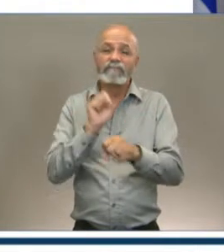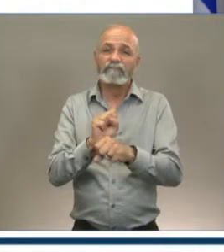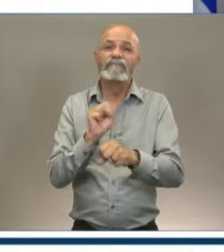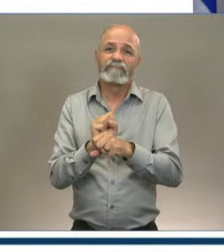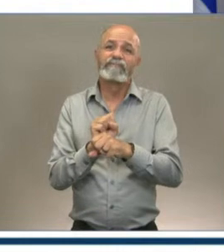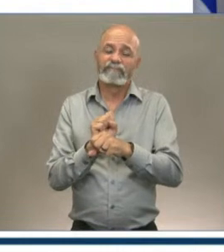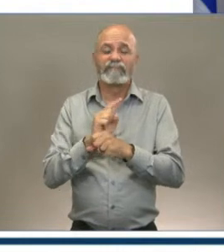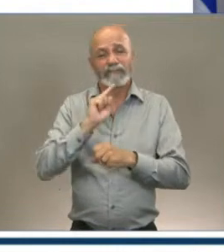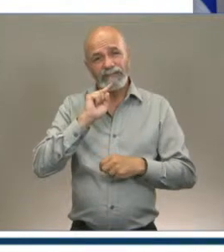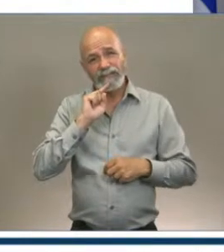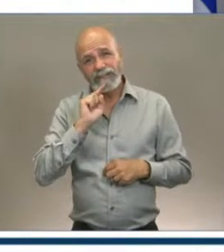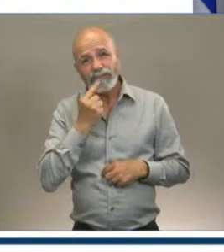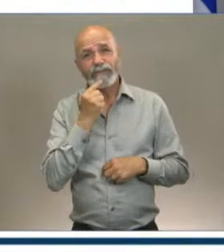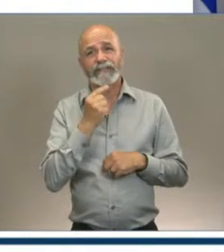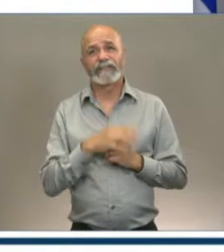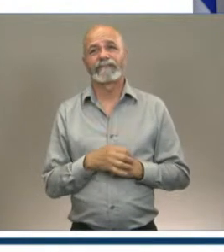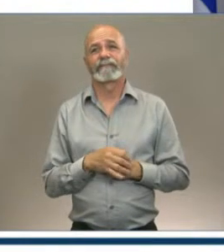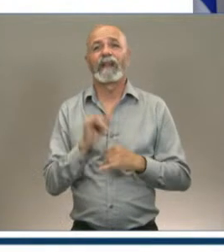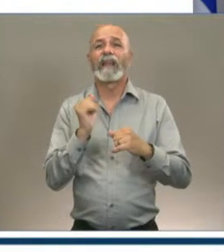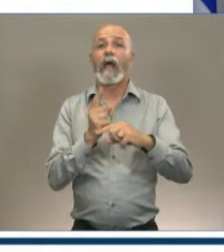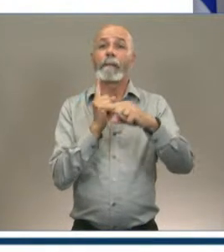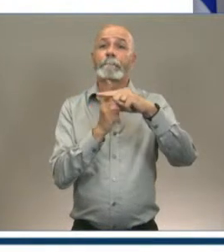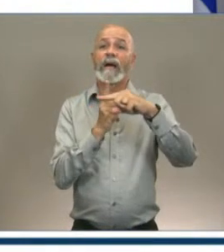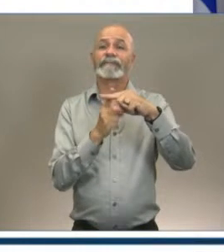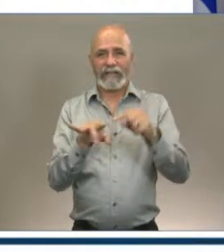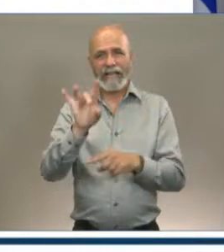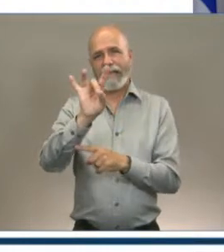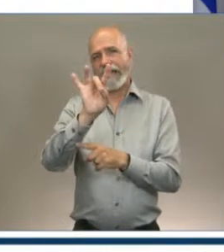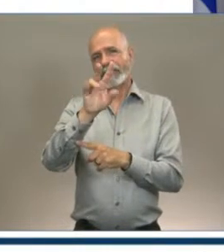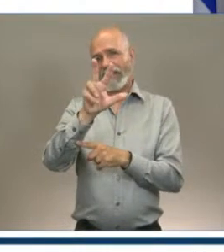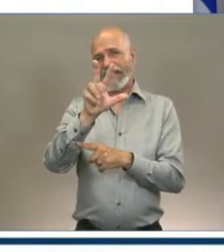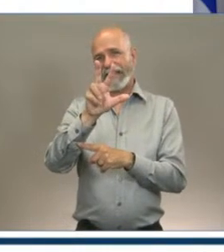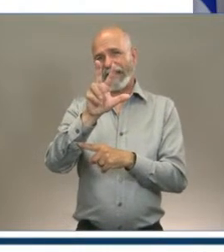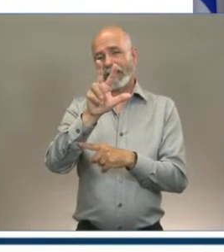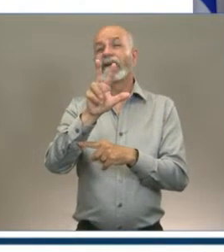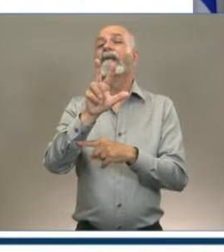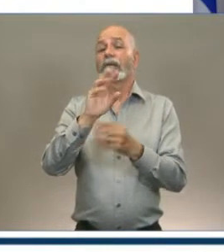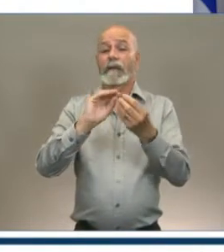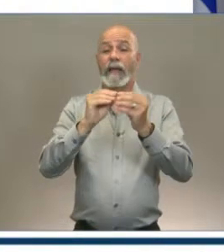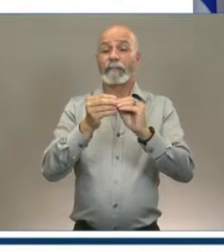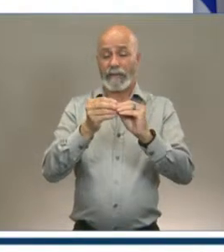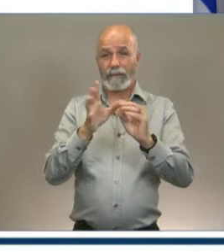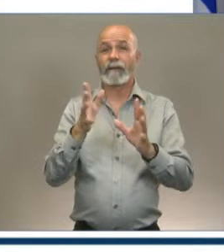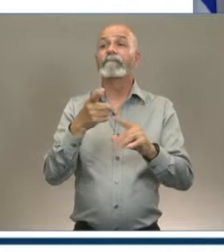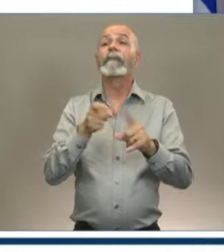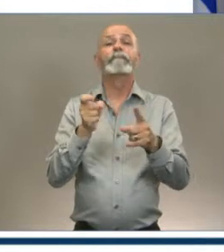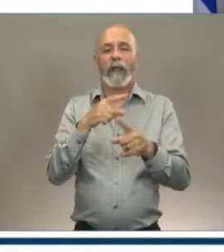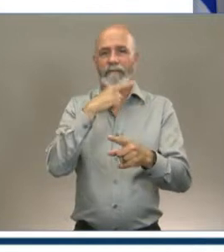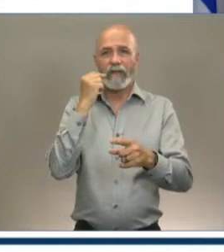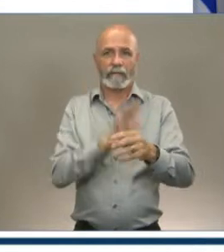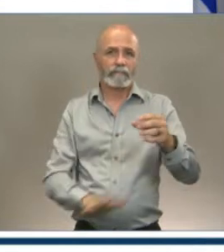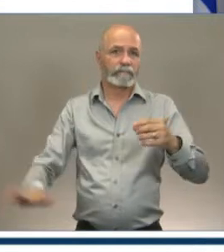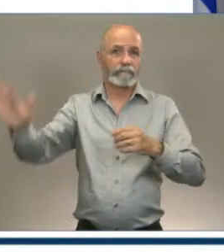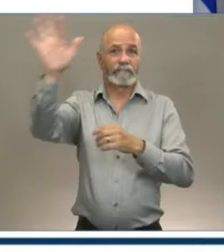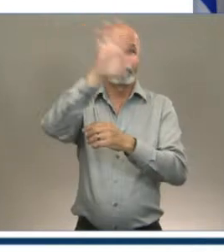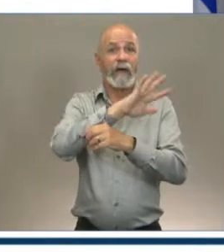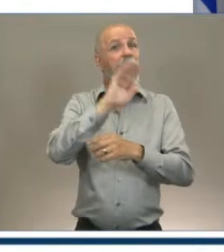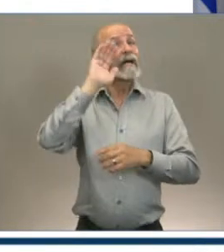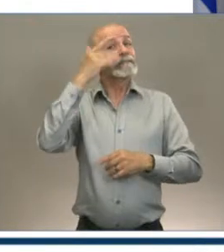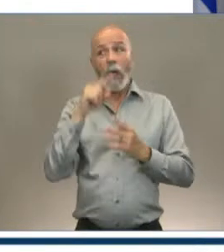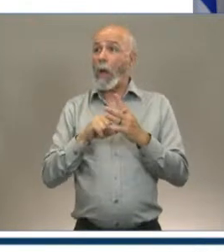reporting 83 cases. Most continue to be in the Halifax area. Though the cases are coming down significantly, we are